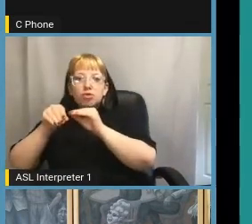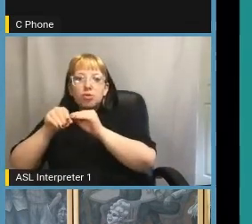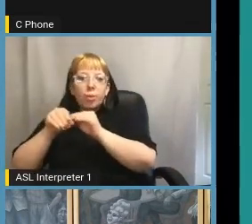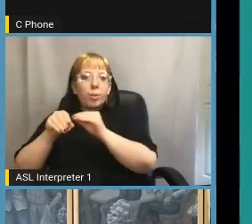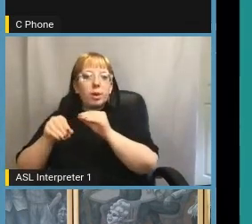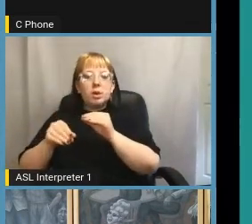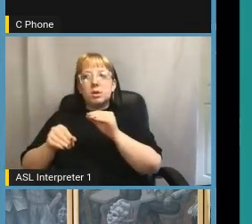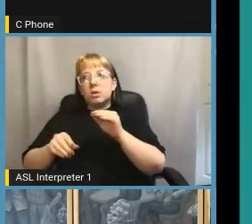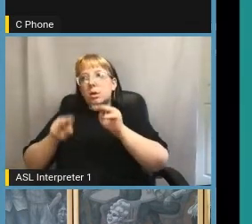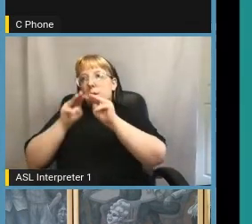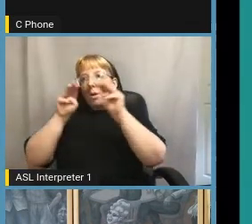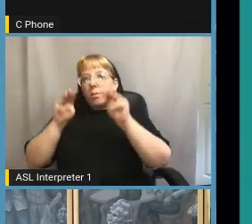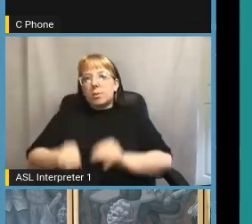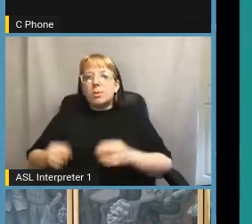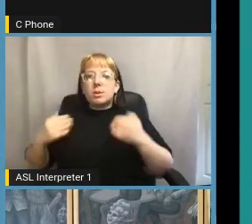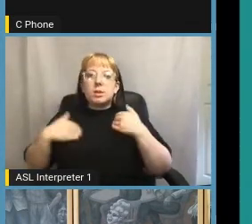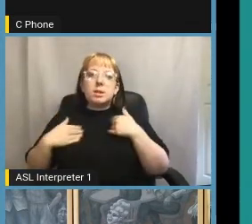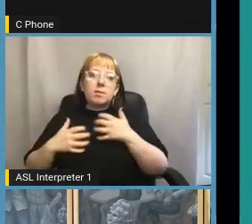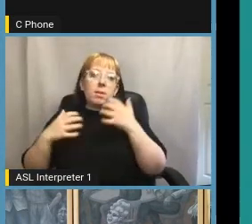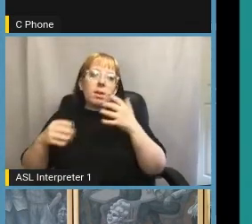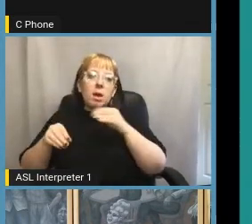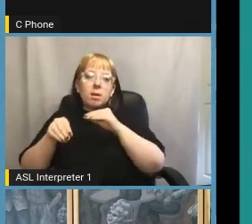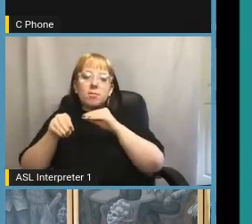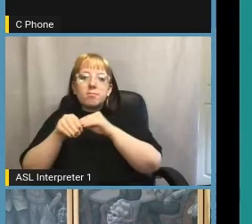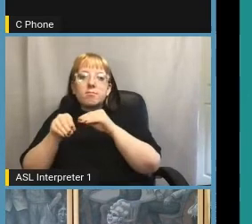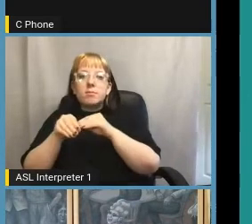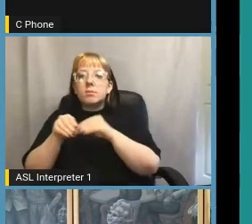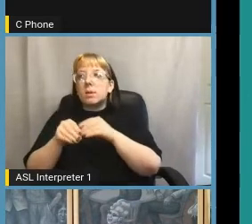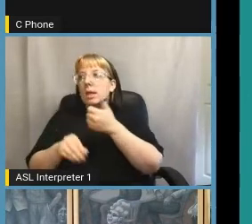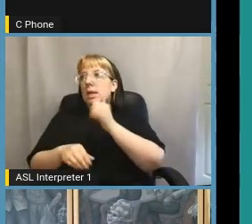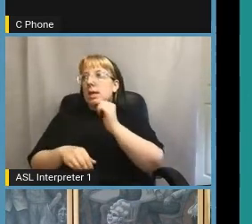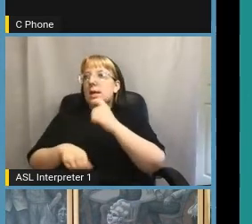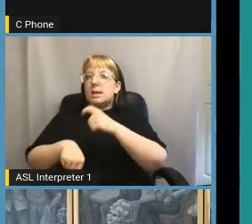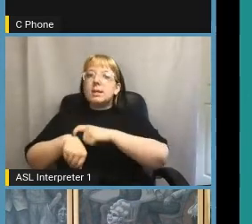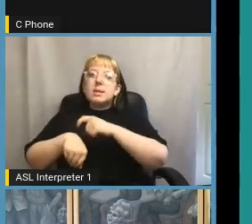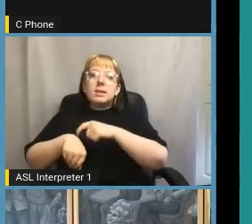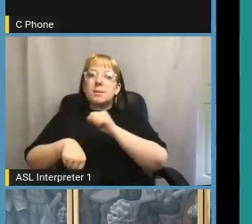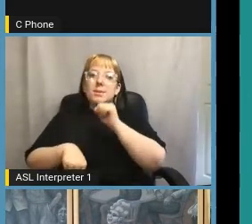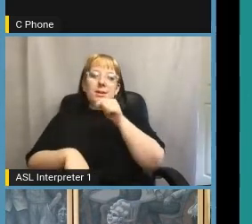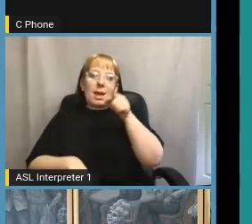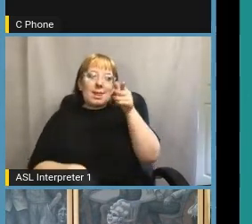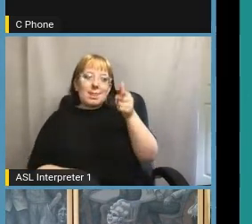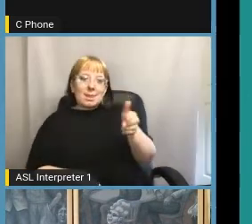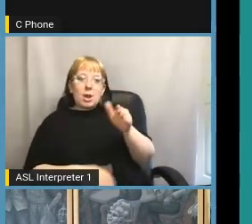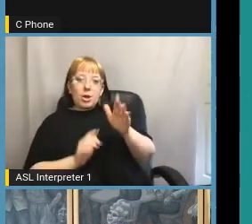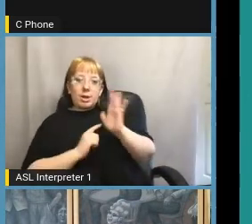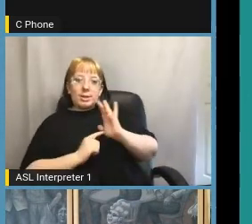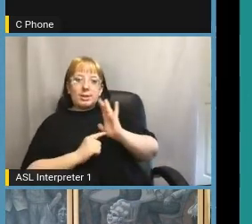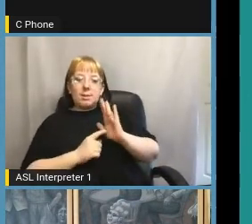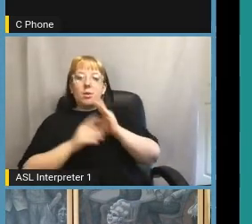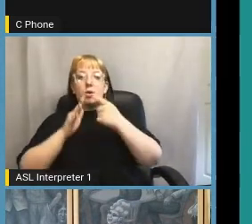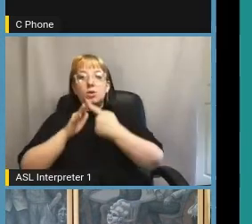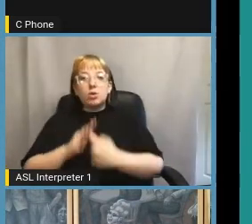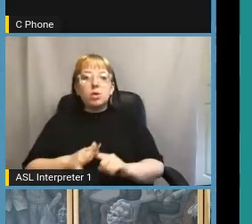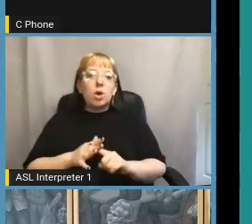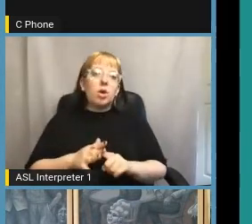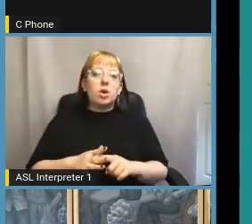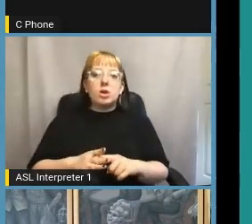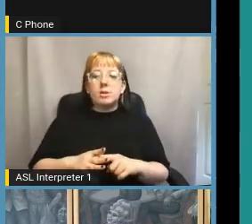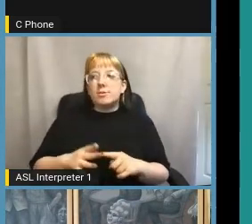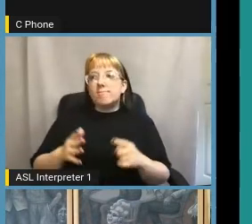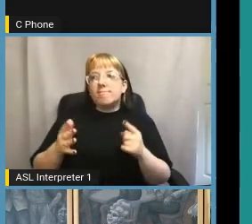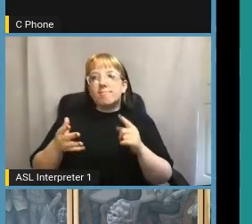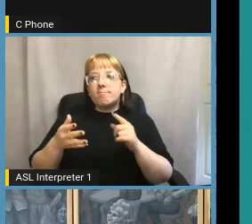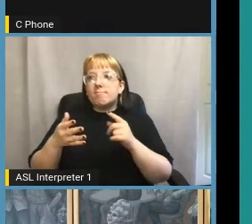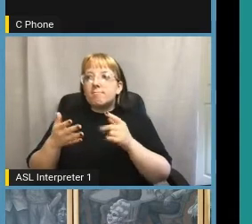having most of their collections in storage at any given time and not on exhibit. We started this as a way to get the collections